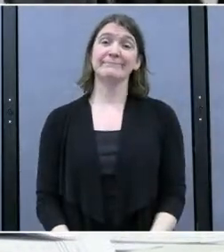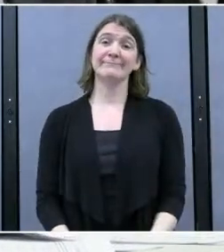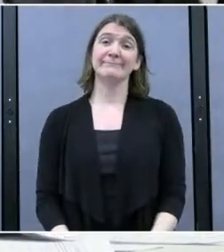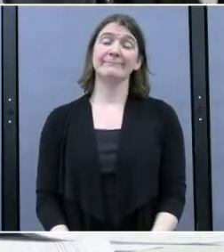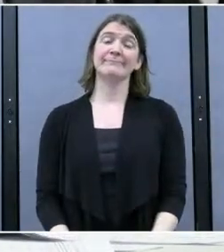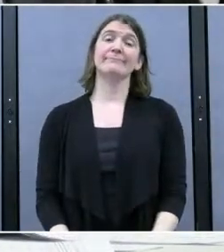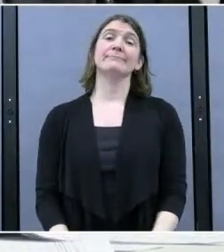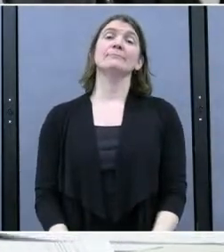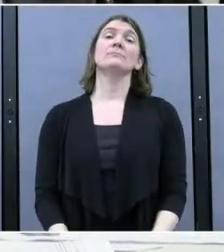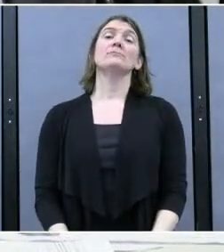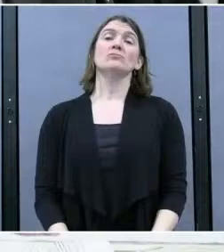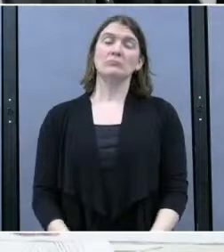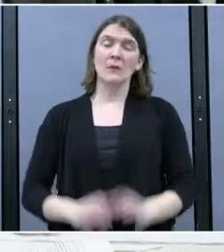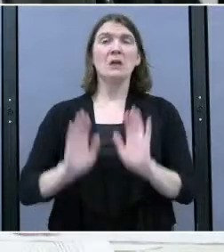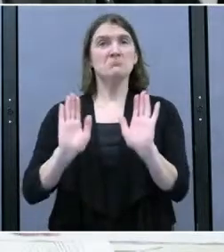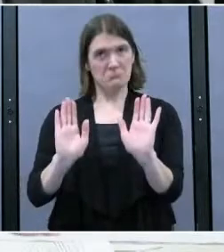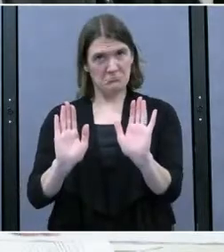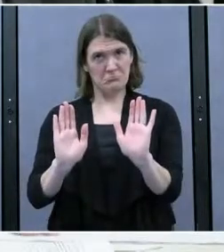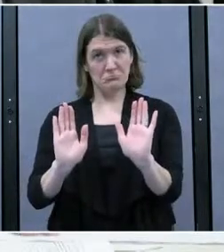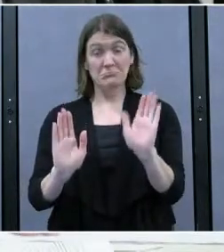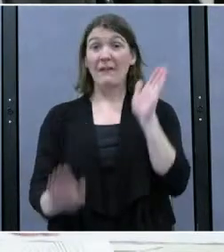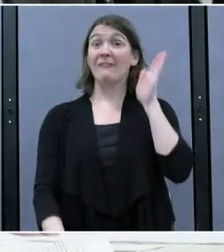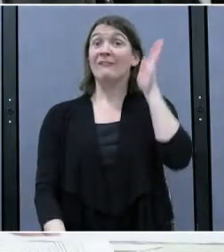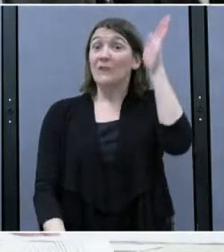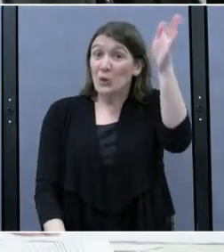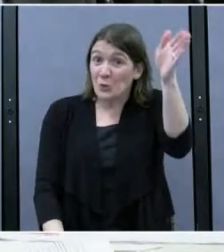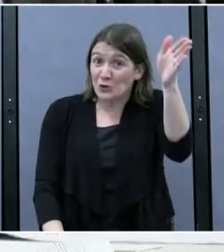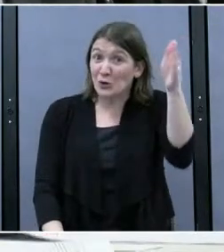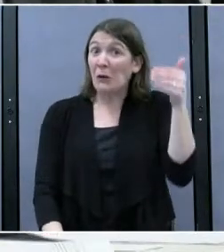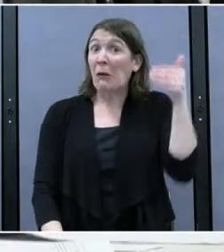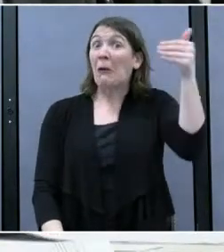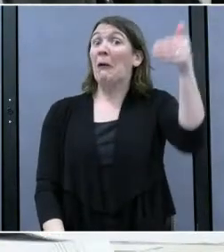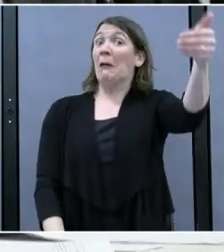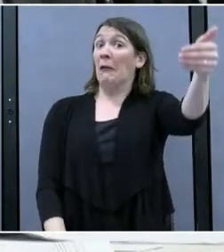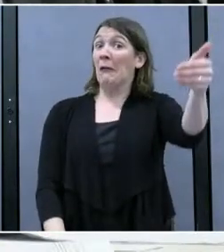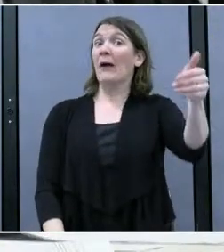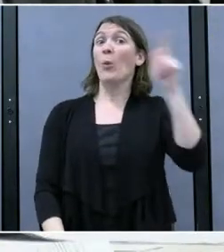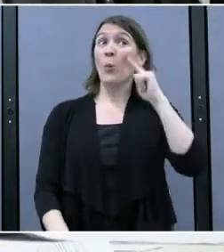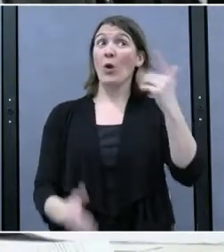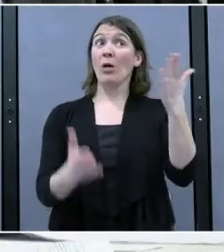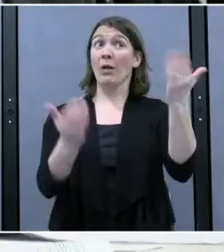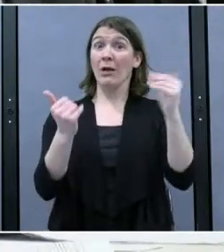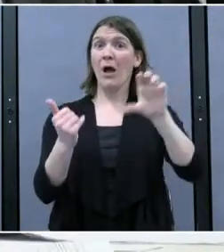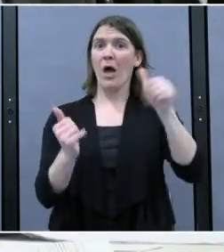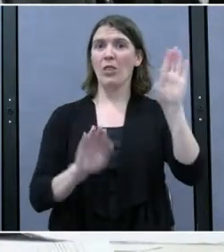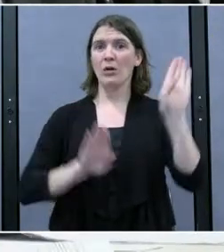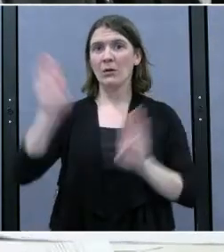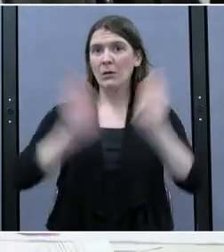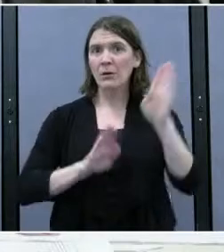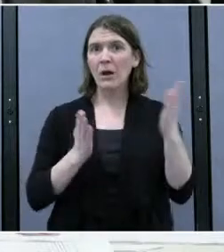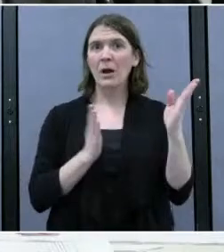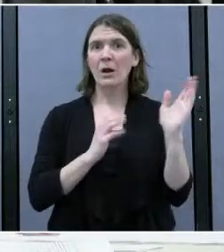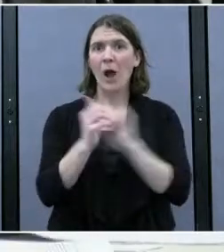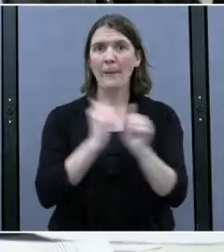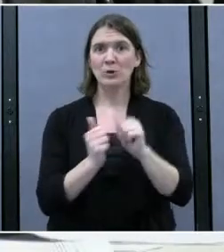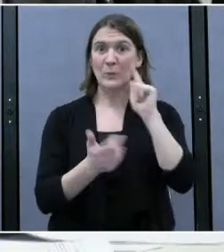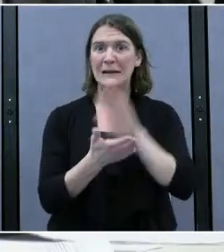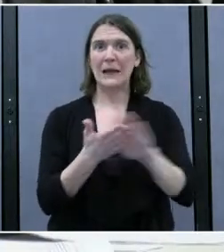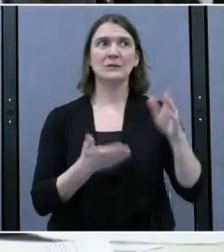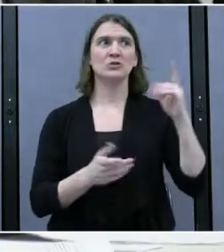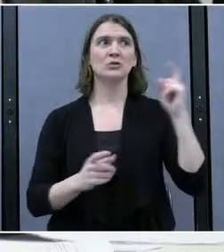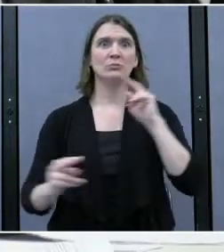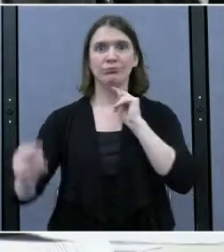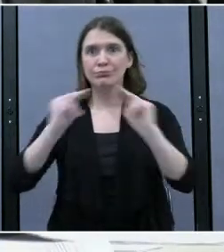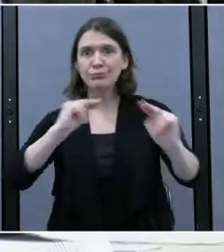We will, of course, in the future be looking for competition. That's always better for price, so, you